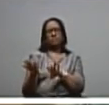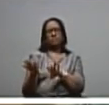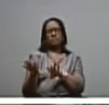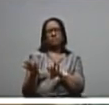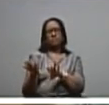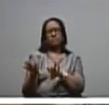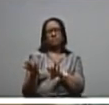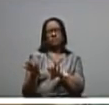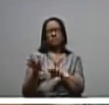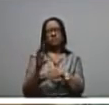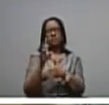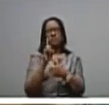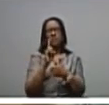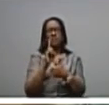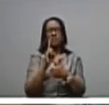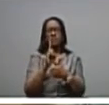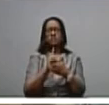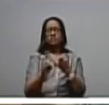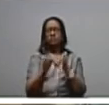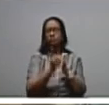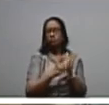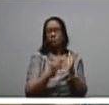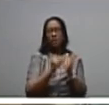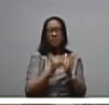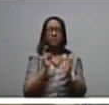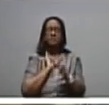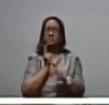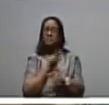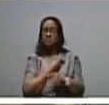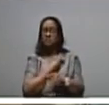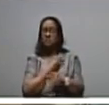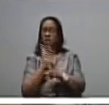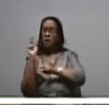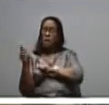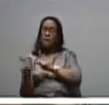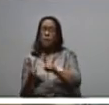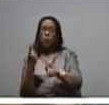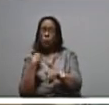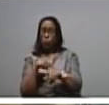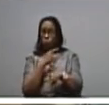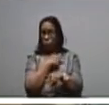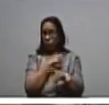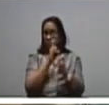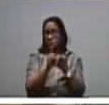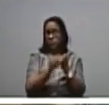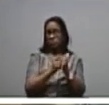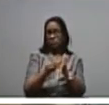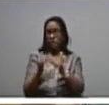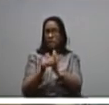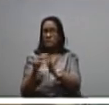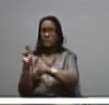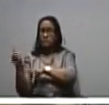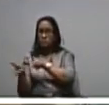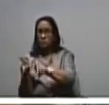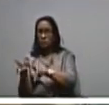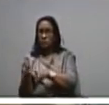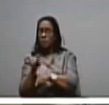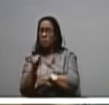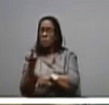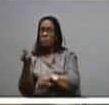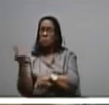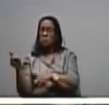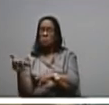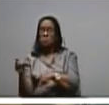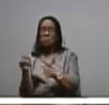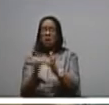discriminatory practices, because we are all one in Christ. St.